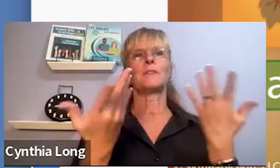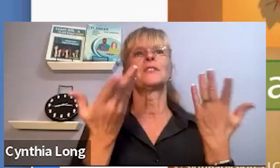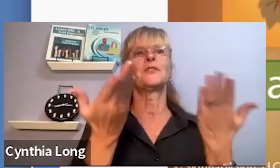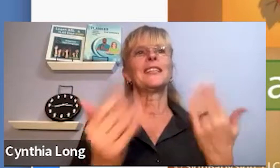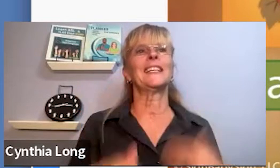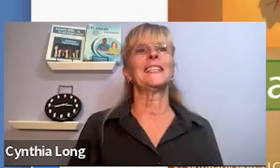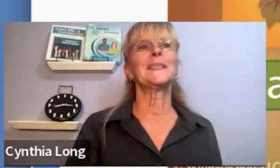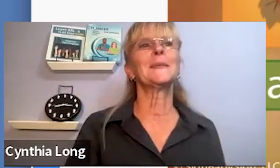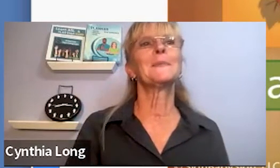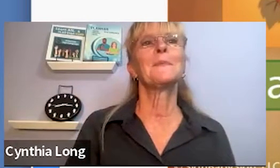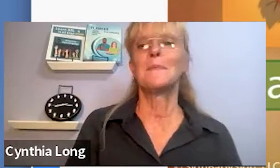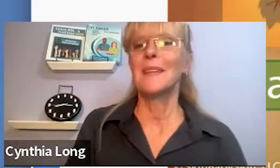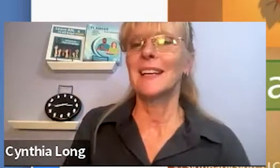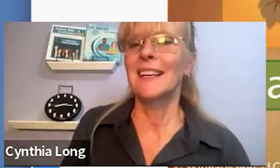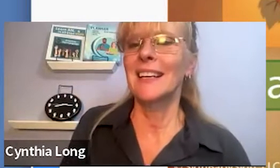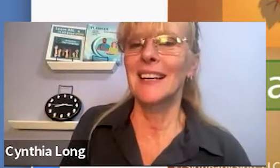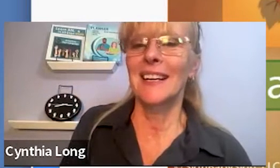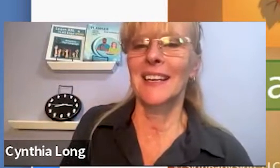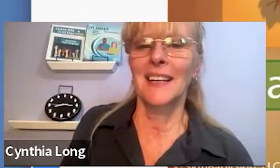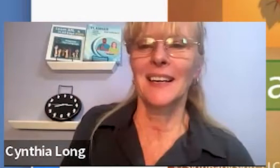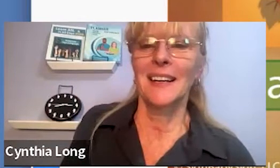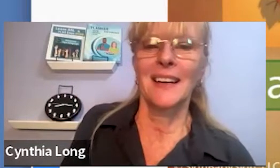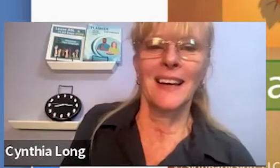have options for these.